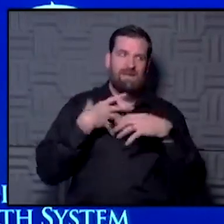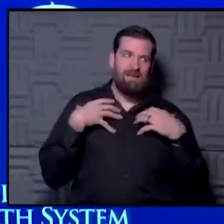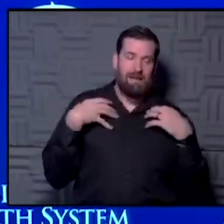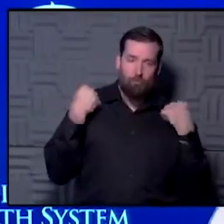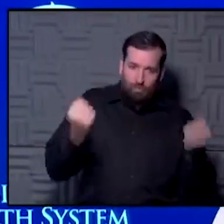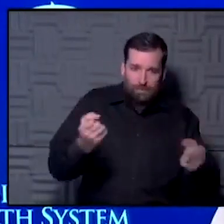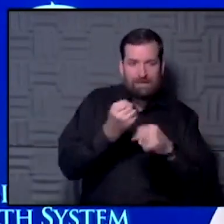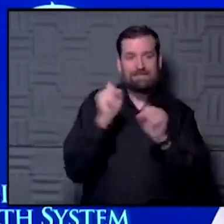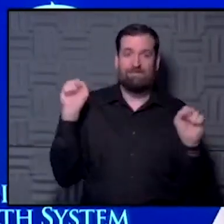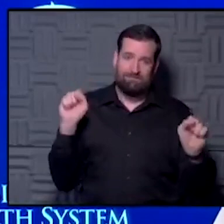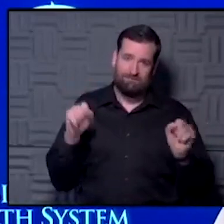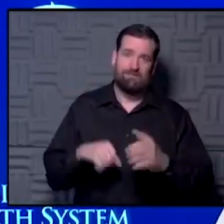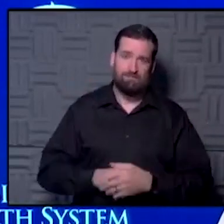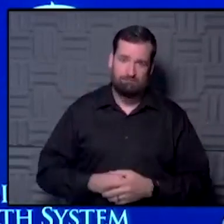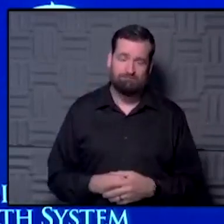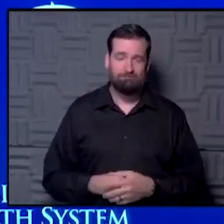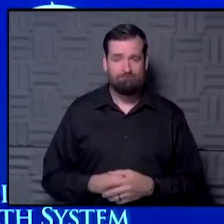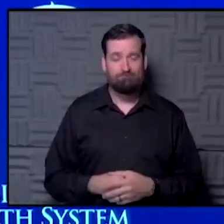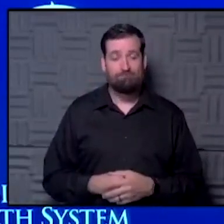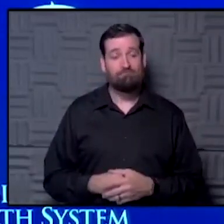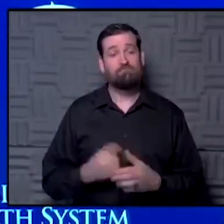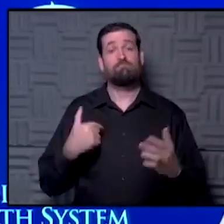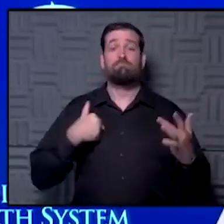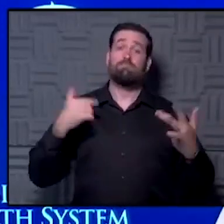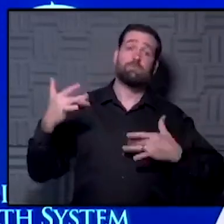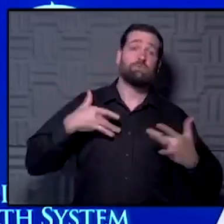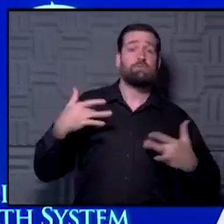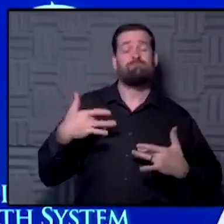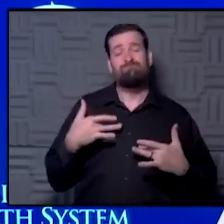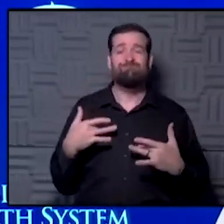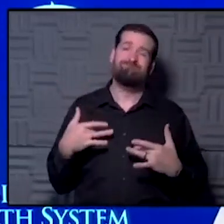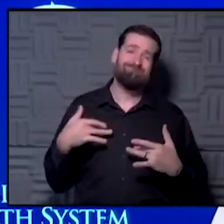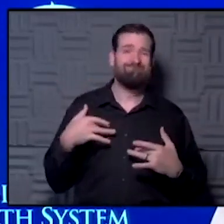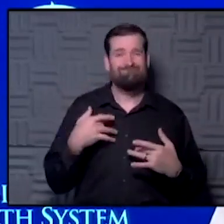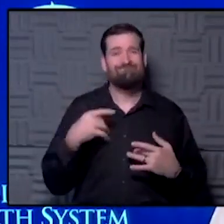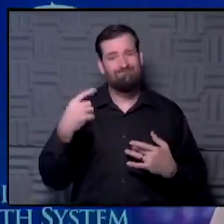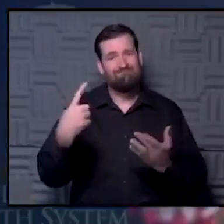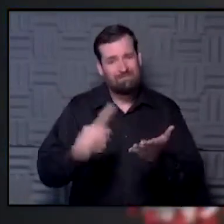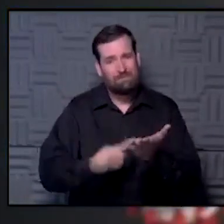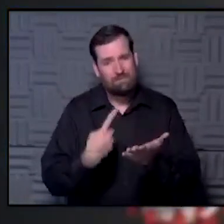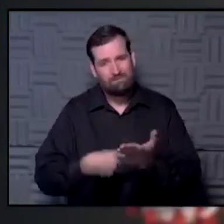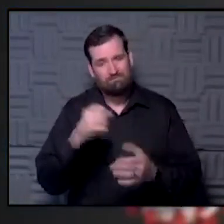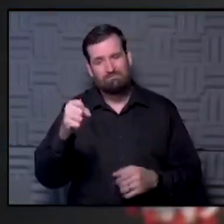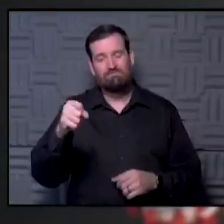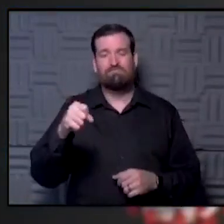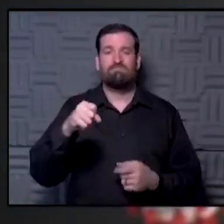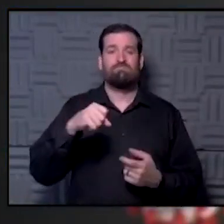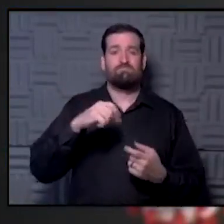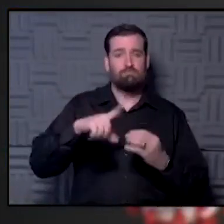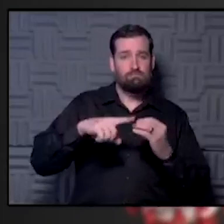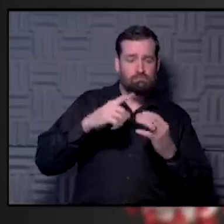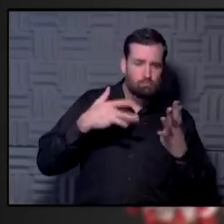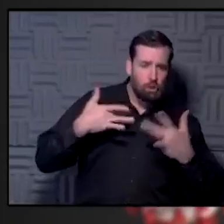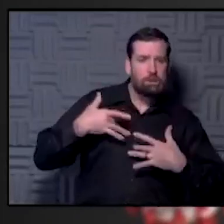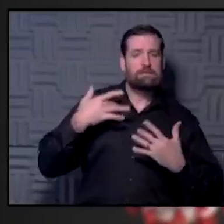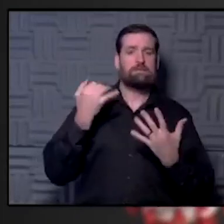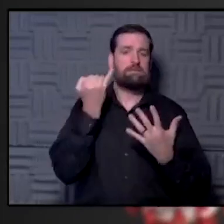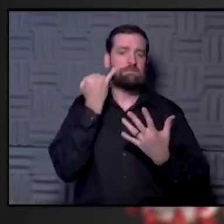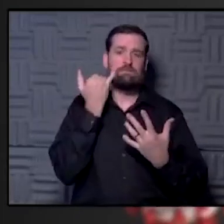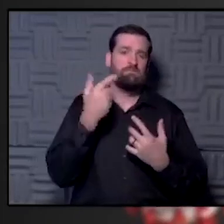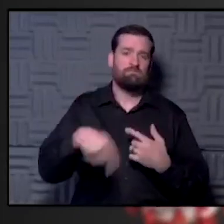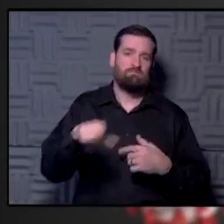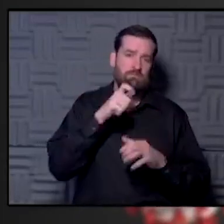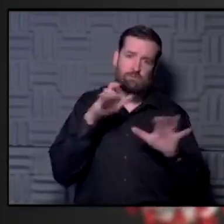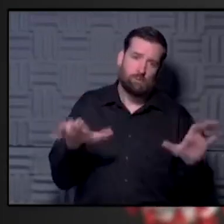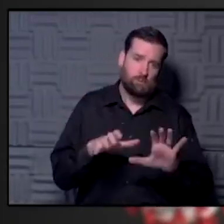right? And do I worry? Yeah, sometimes I do worry. I worry about you if you're not doing the things we need to do. I